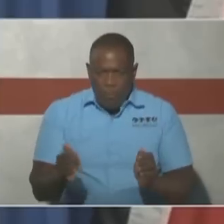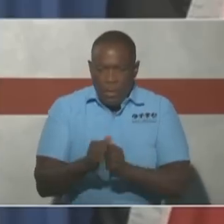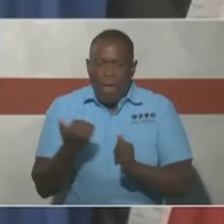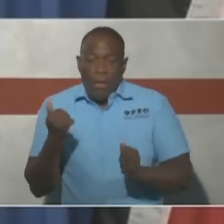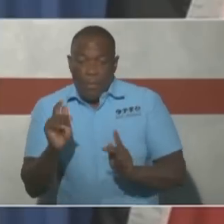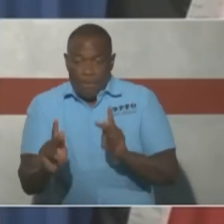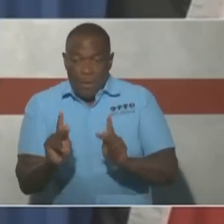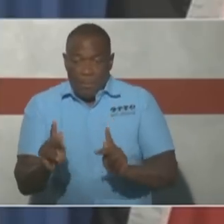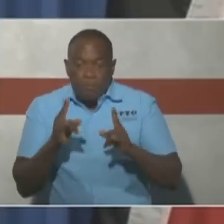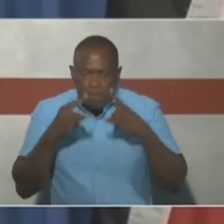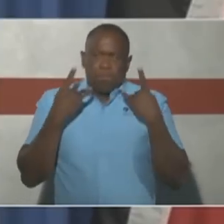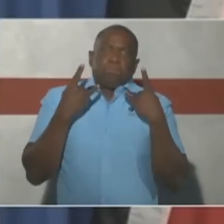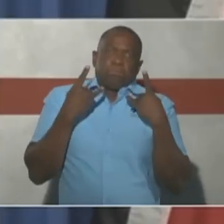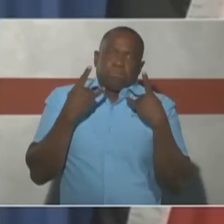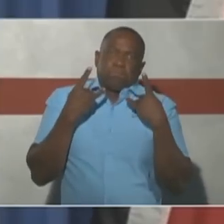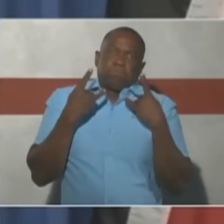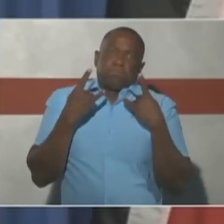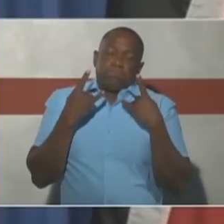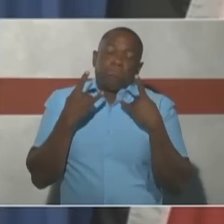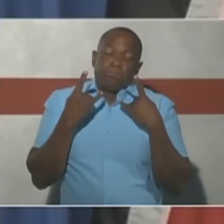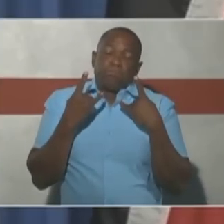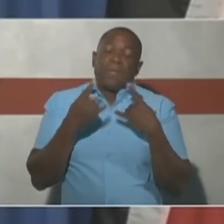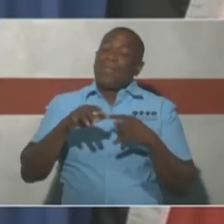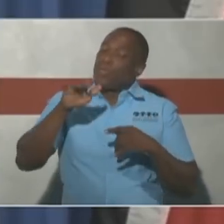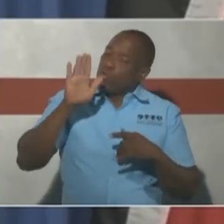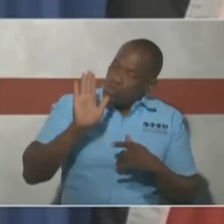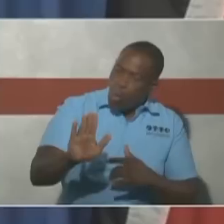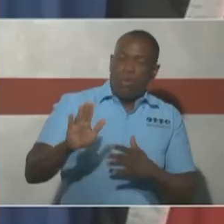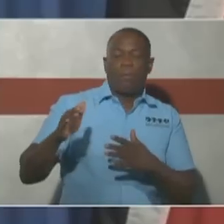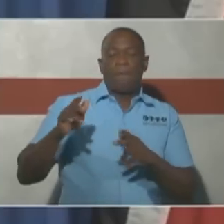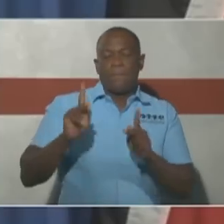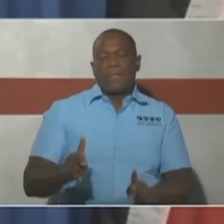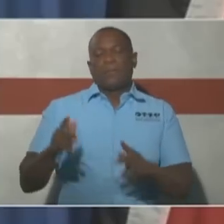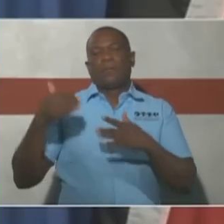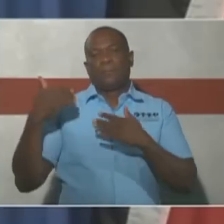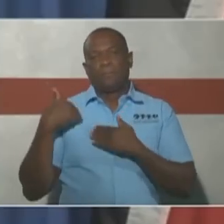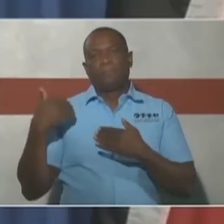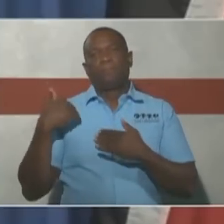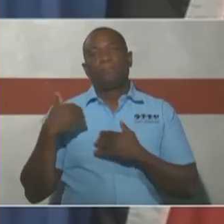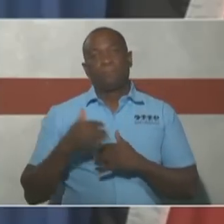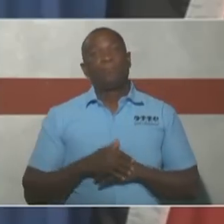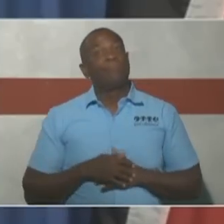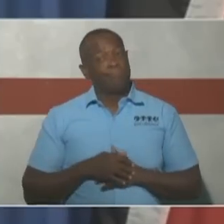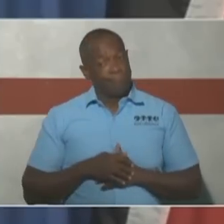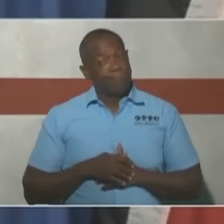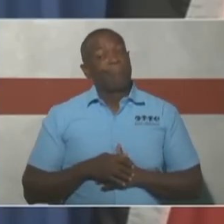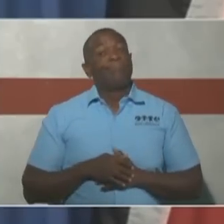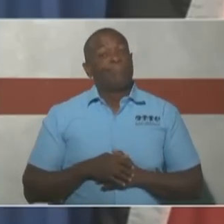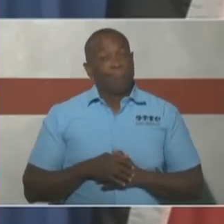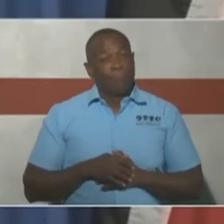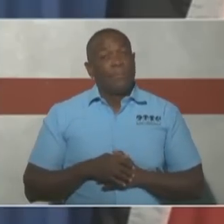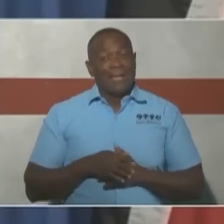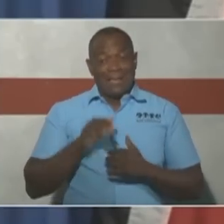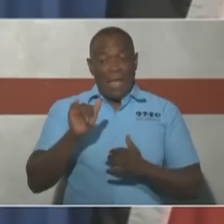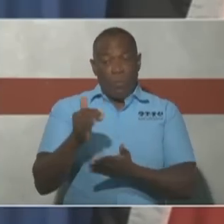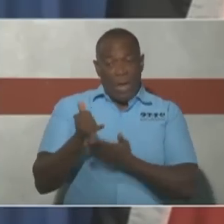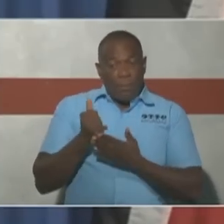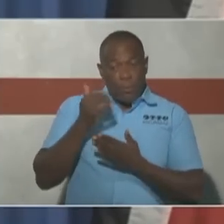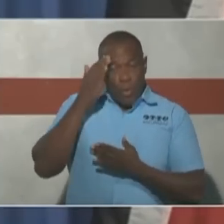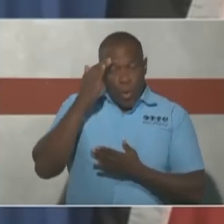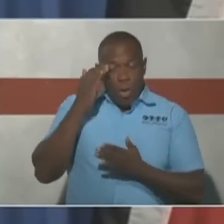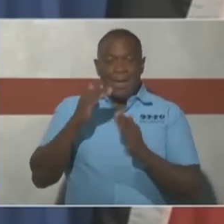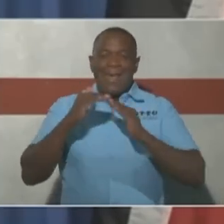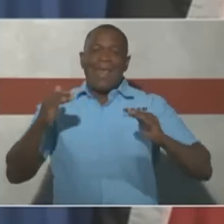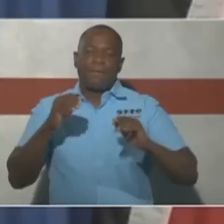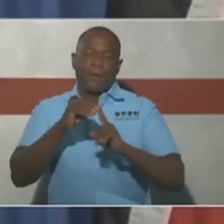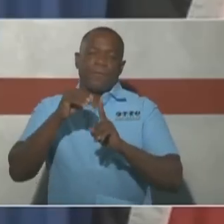action. The one common action that's being taken is the mask. the wearing of masks, especially when